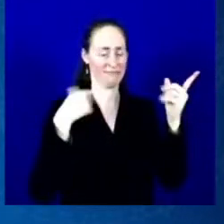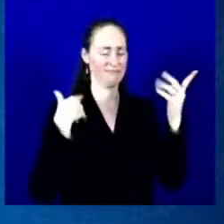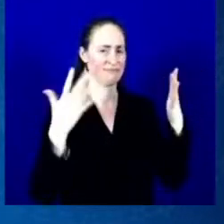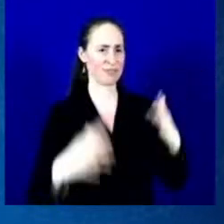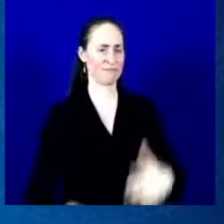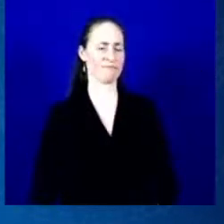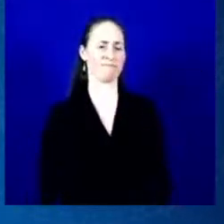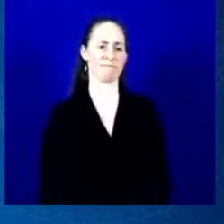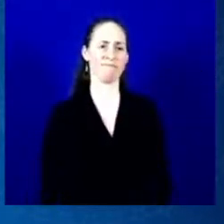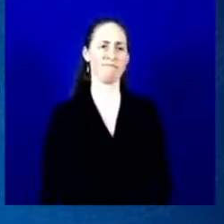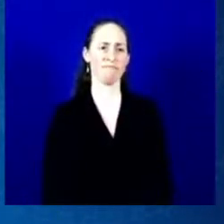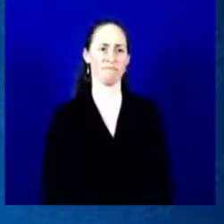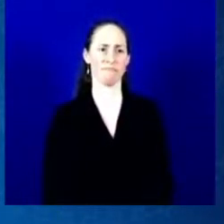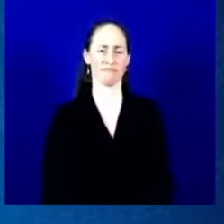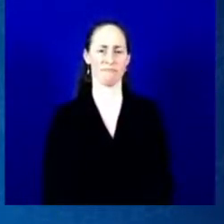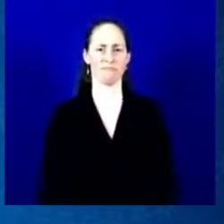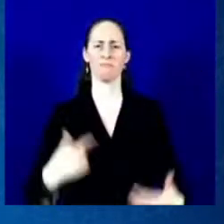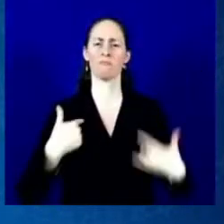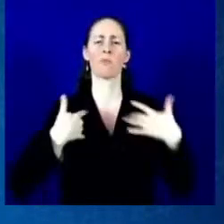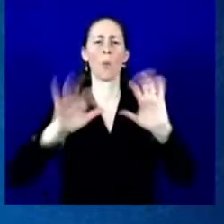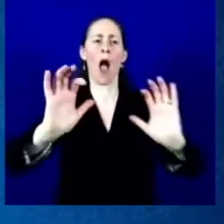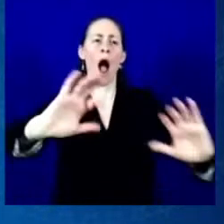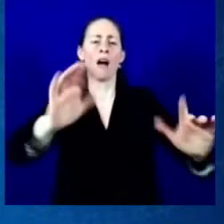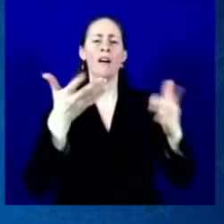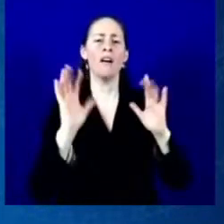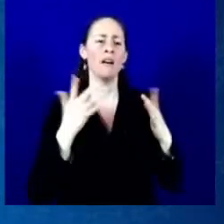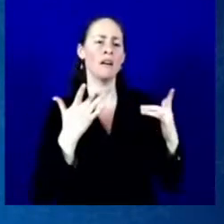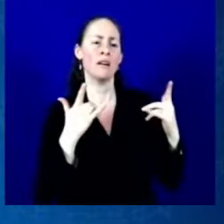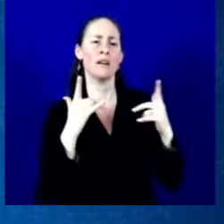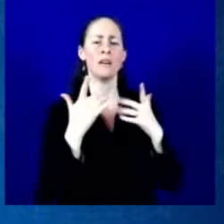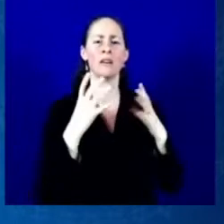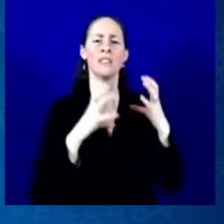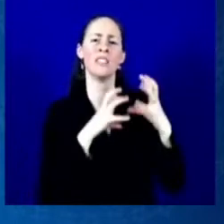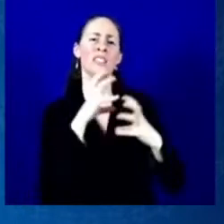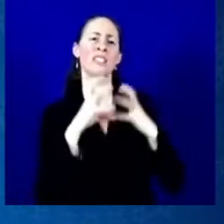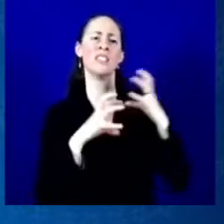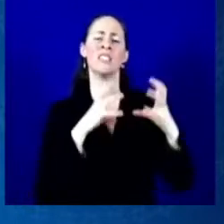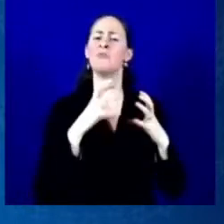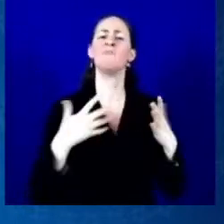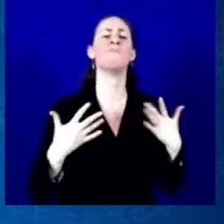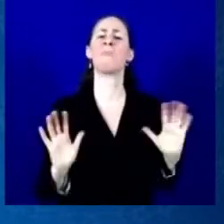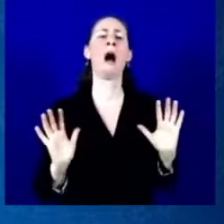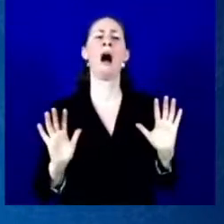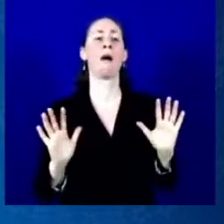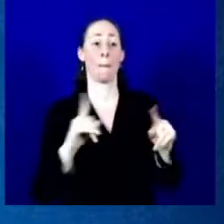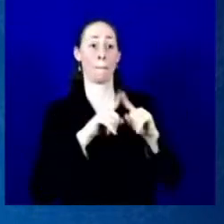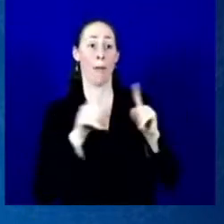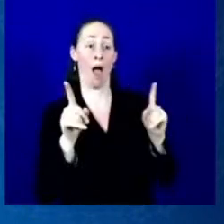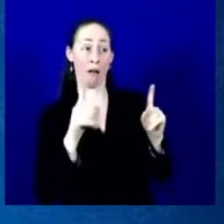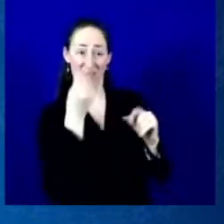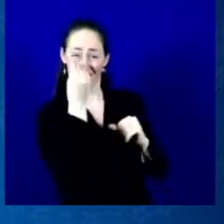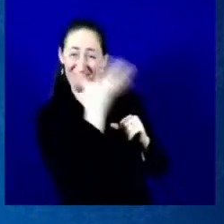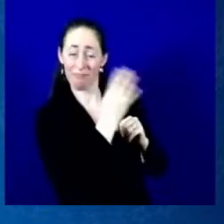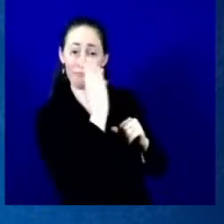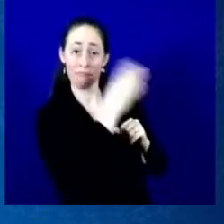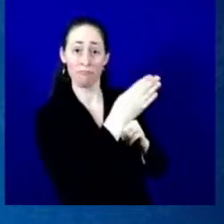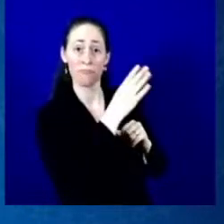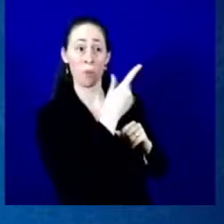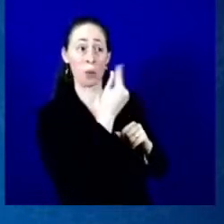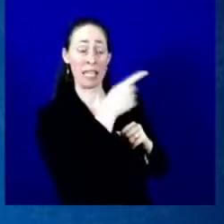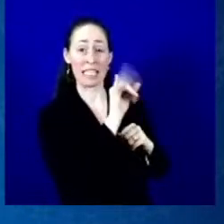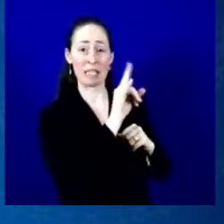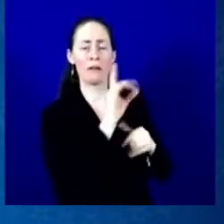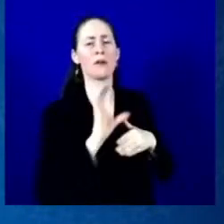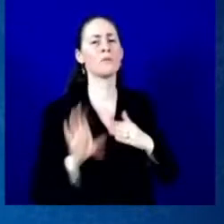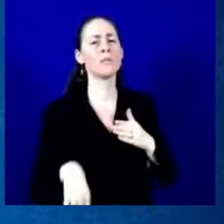escalation, but their actions will have consequences. They turn out to be true, and they turned out to be true. So